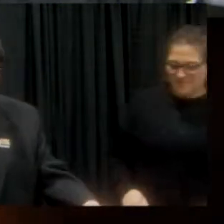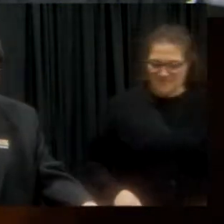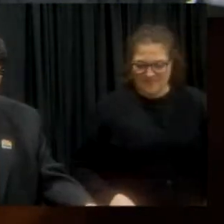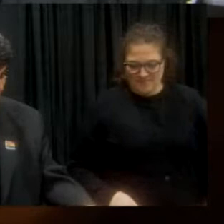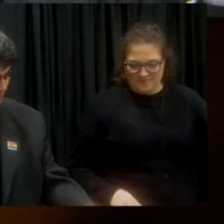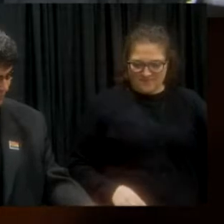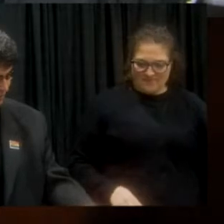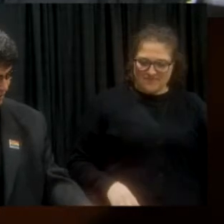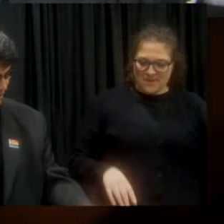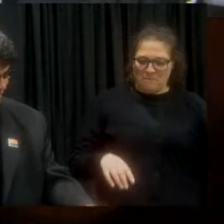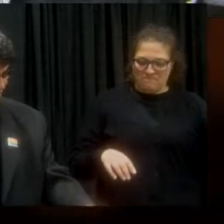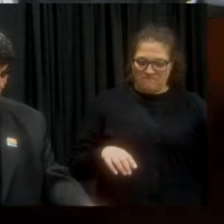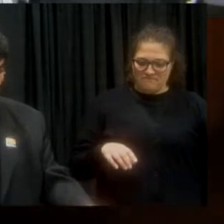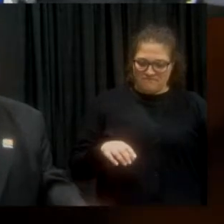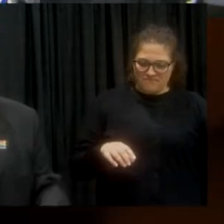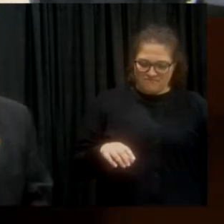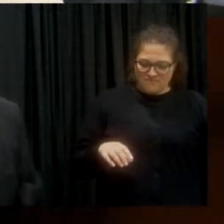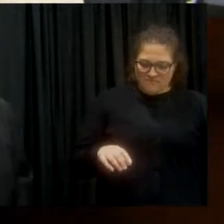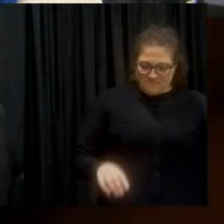T. Sene.